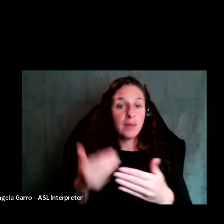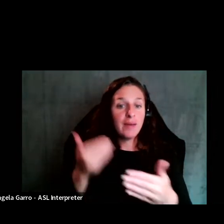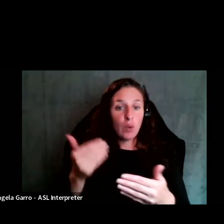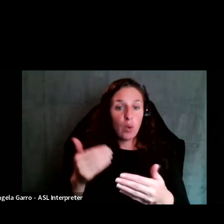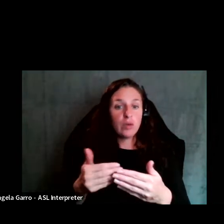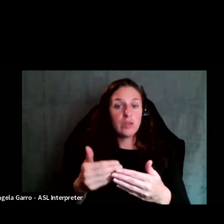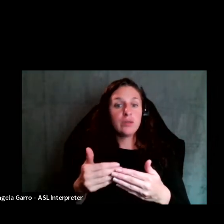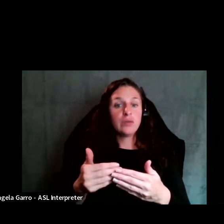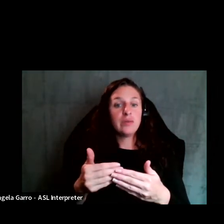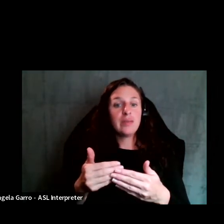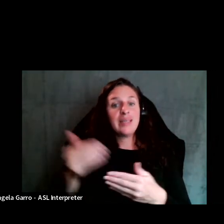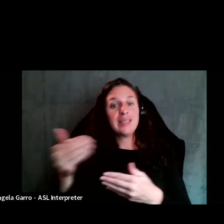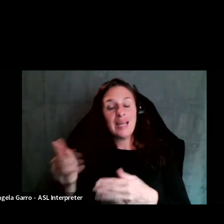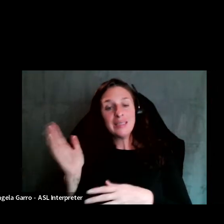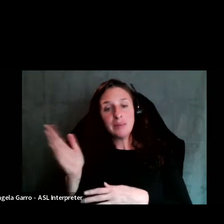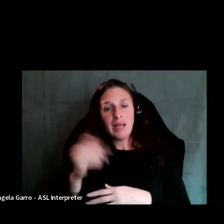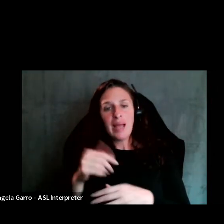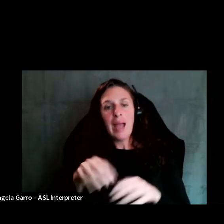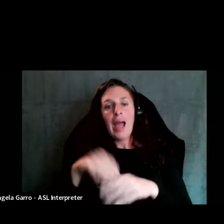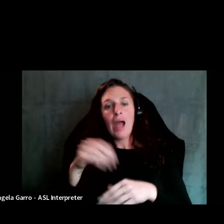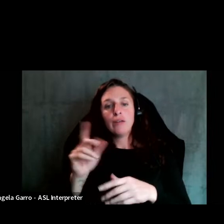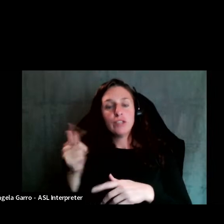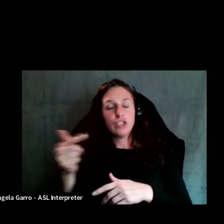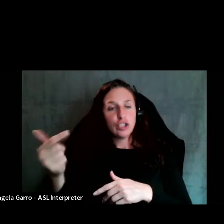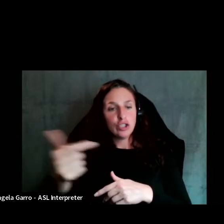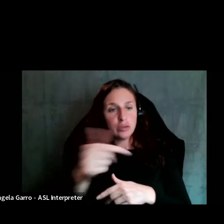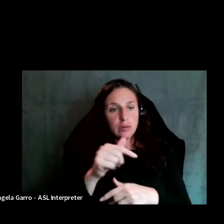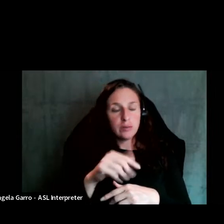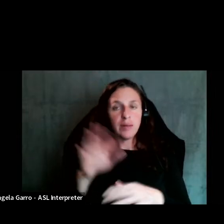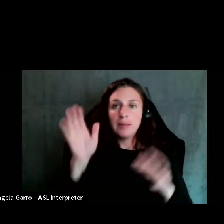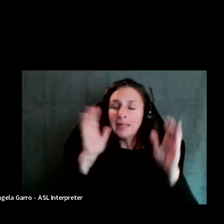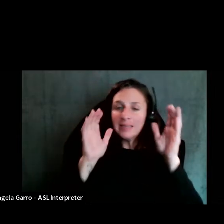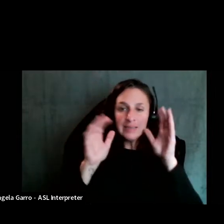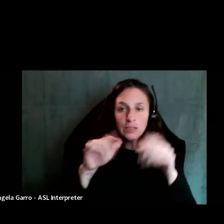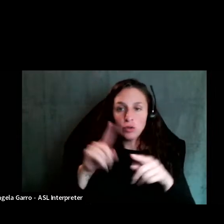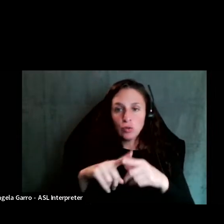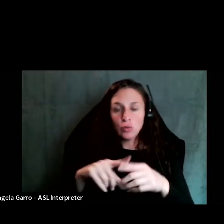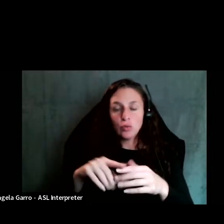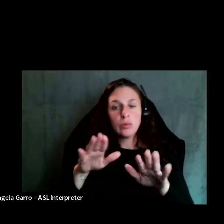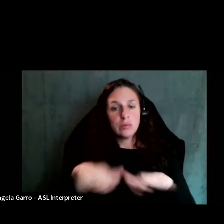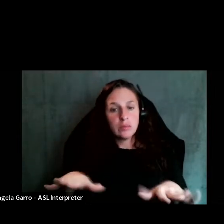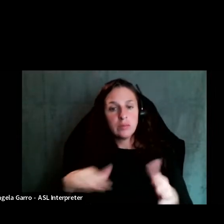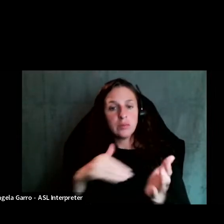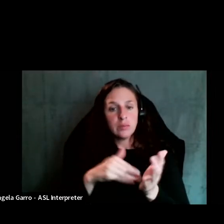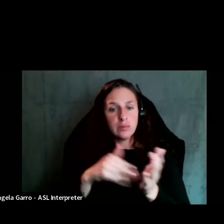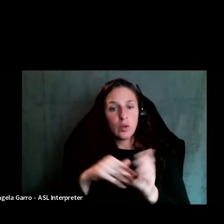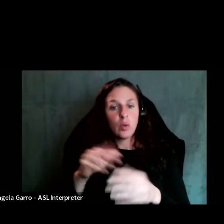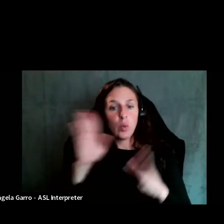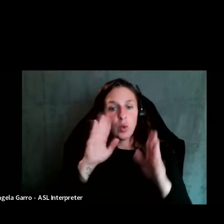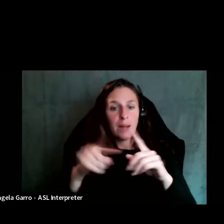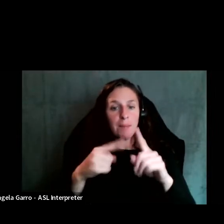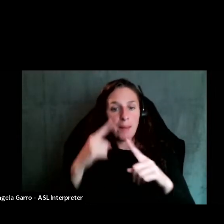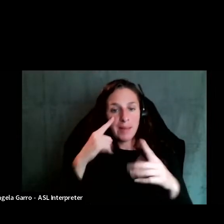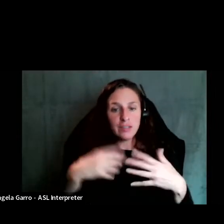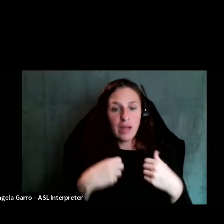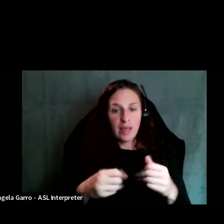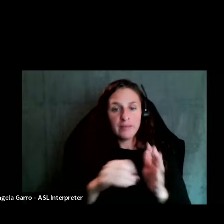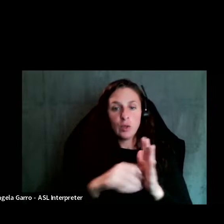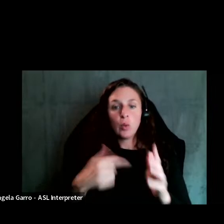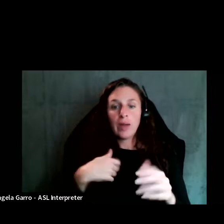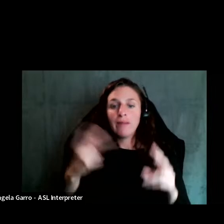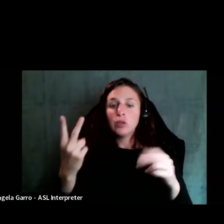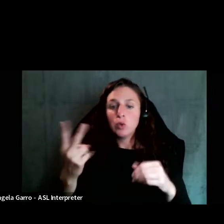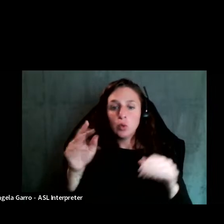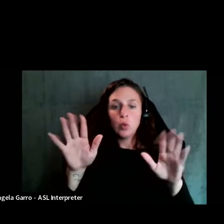out of turn here. I believe, speaking as, listening to the pediatrician and worrying about the mental health of students, we have two very wonderful board